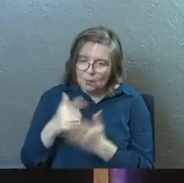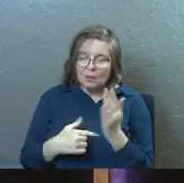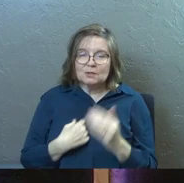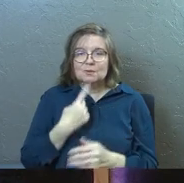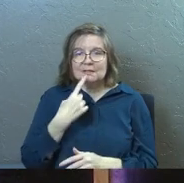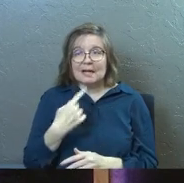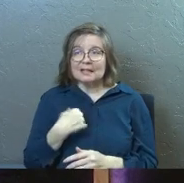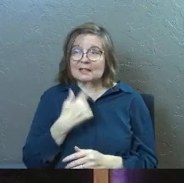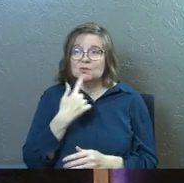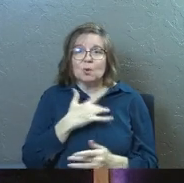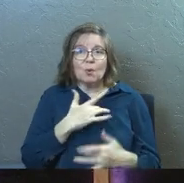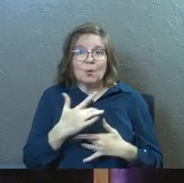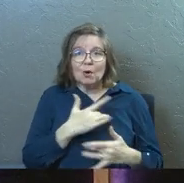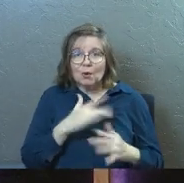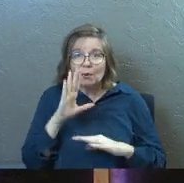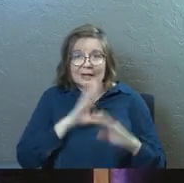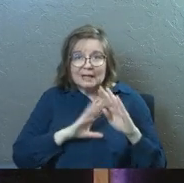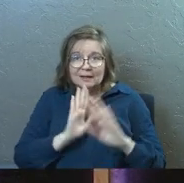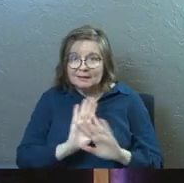what to say. And he says, don't worry.